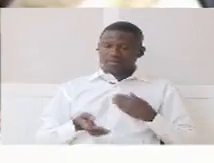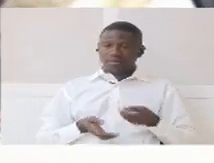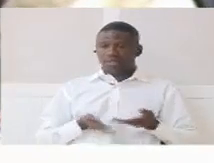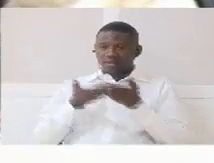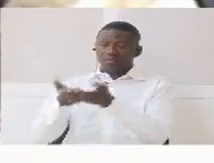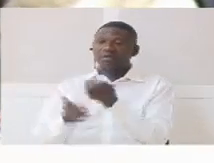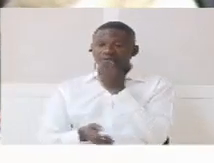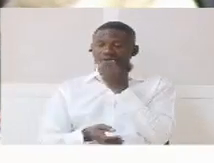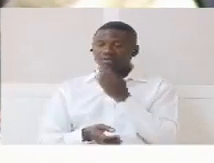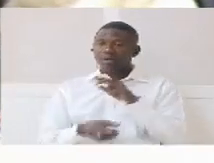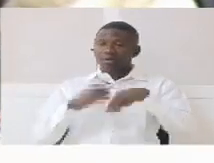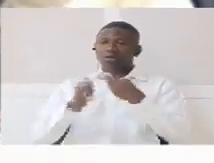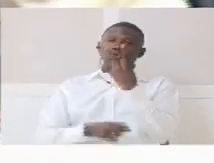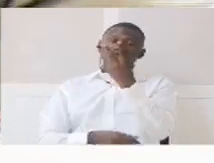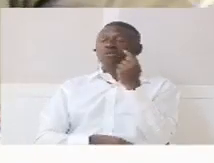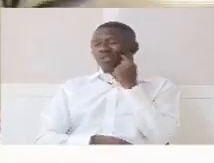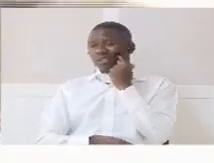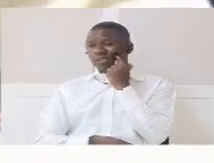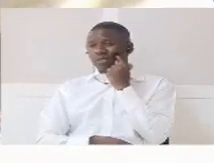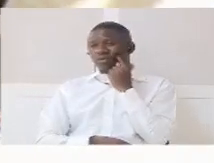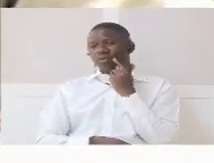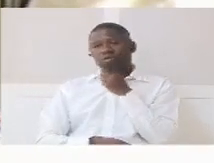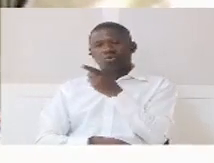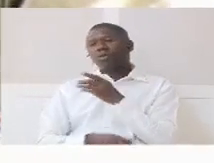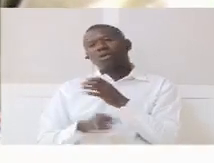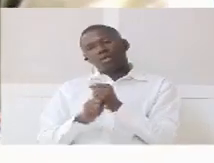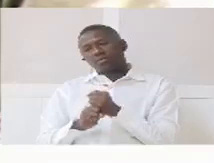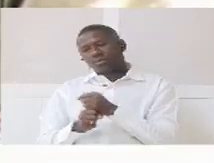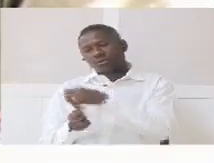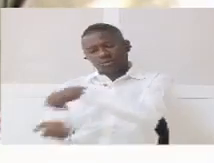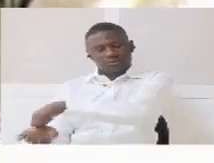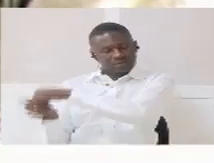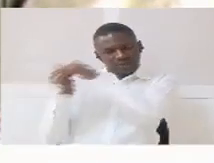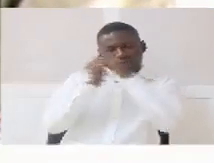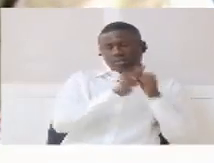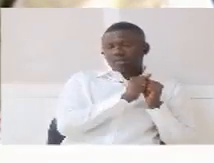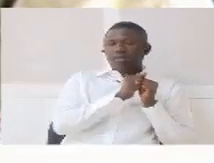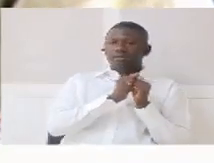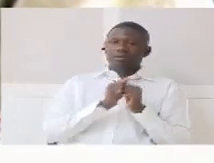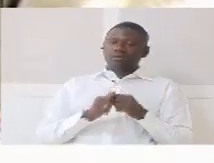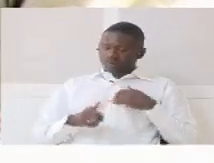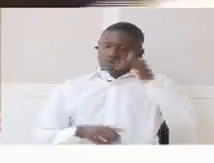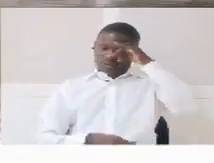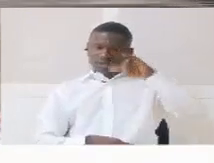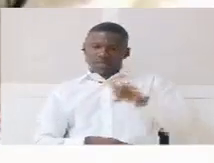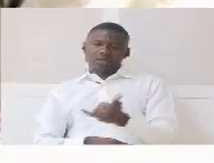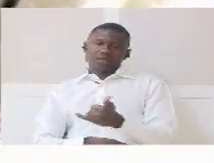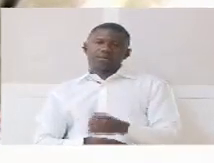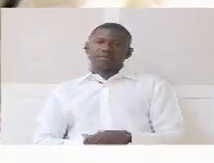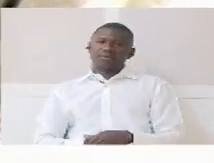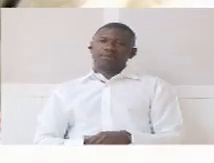For 2 days. I will give you my lunch bowl for 2 days. And you help me with a bed sheet. Let's agree. you could agree on that.